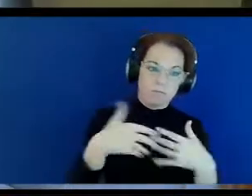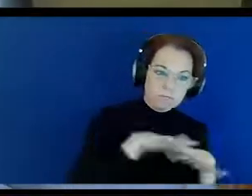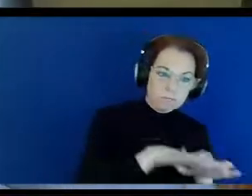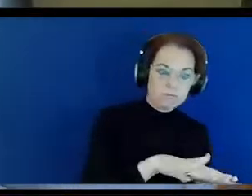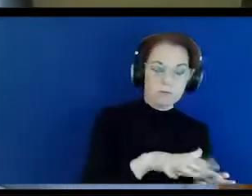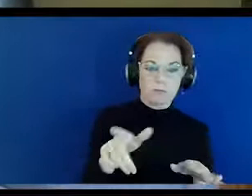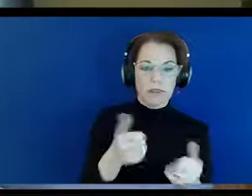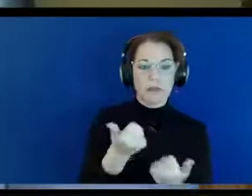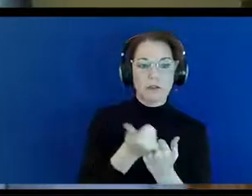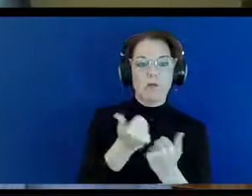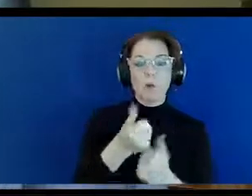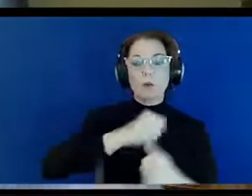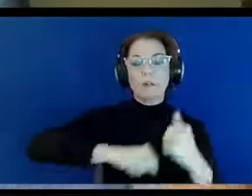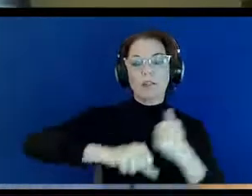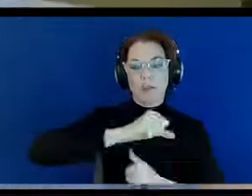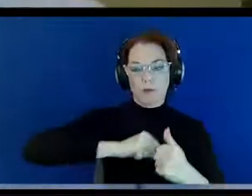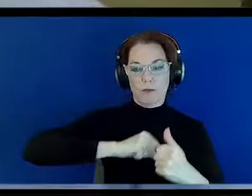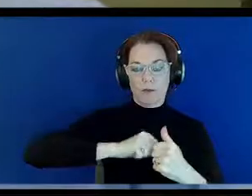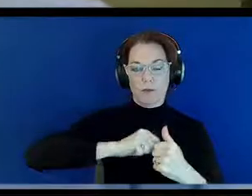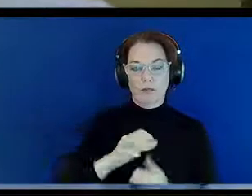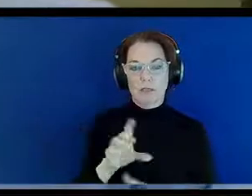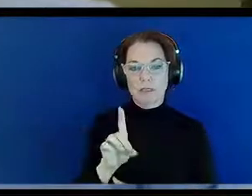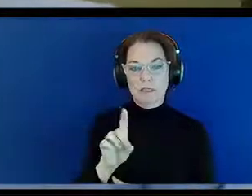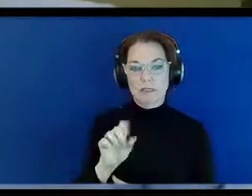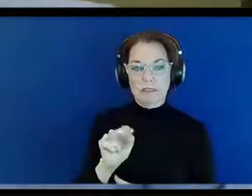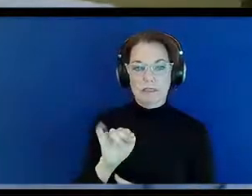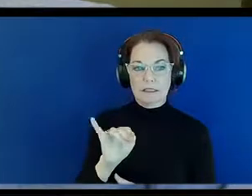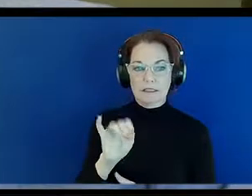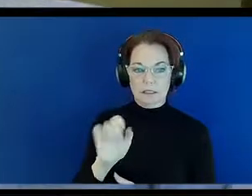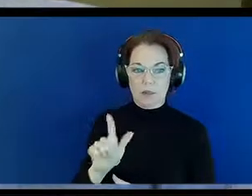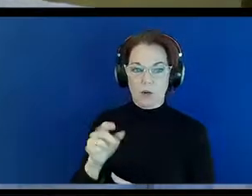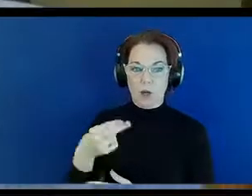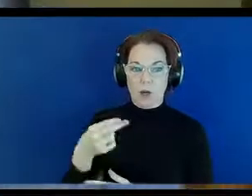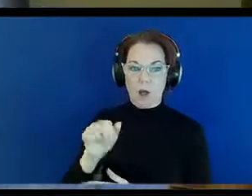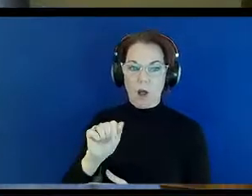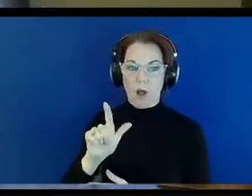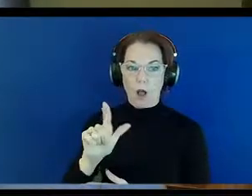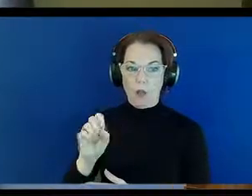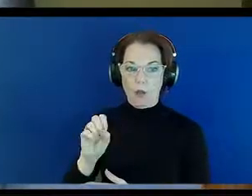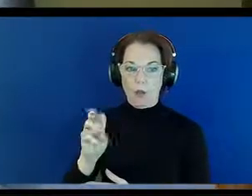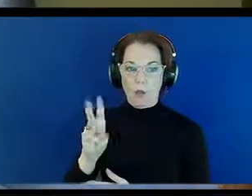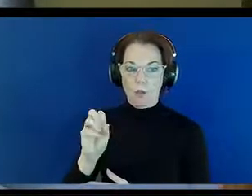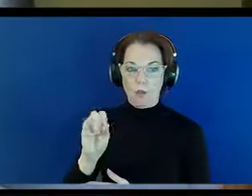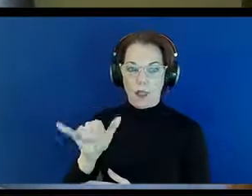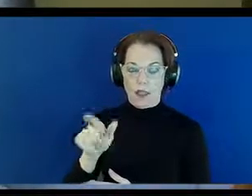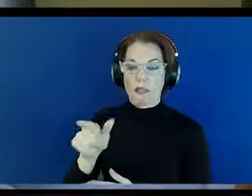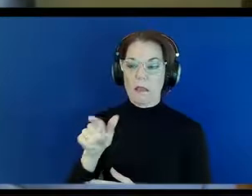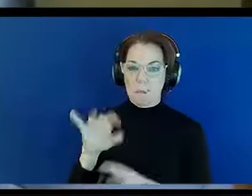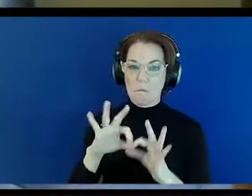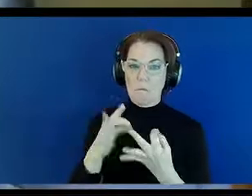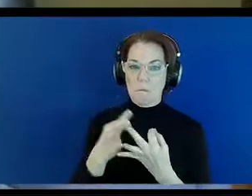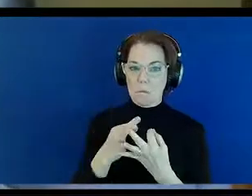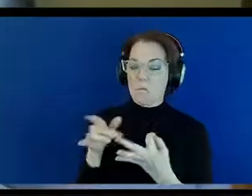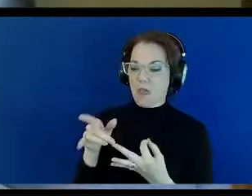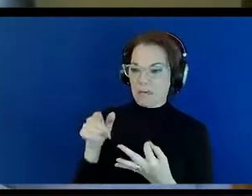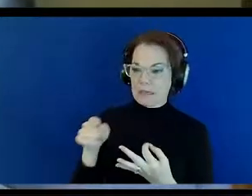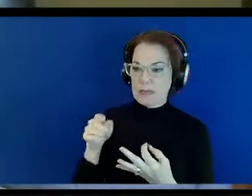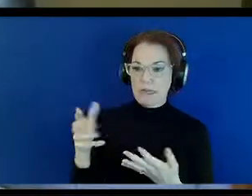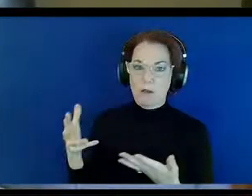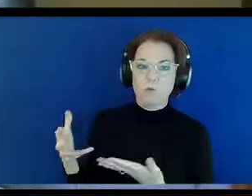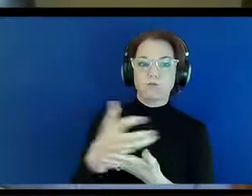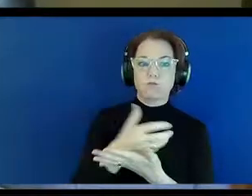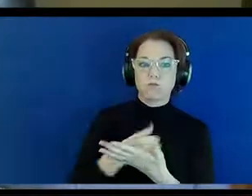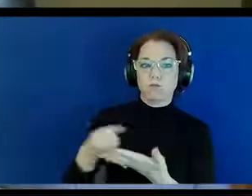help support each other. Daniel Holloway was his family's primary earner until he